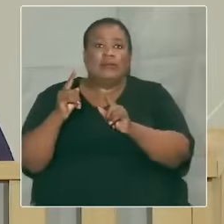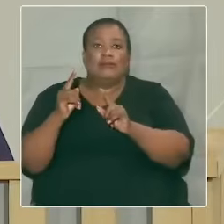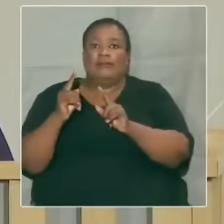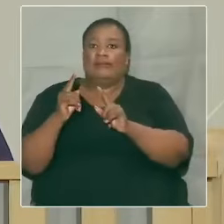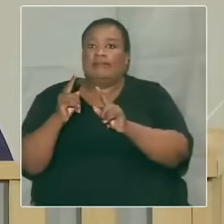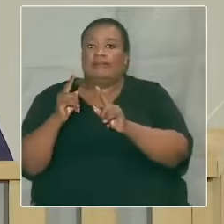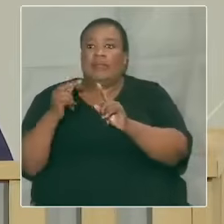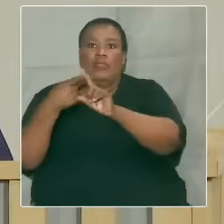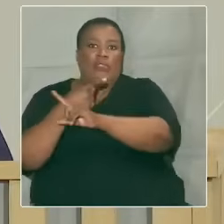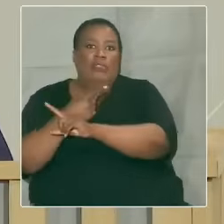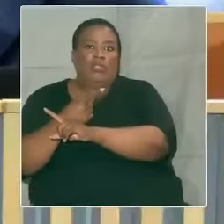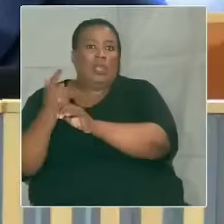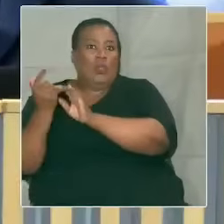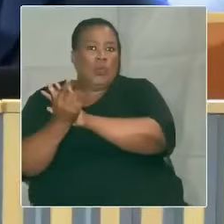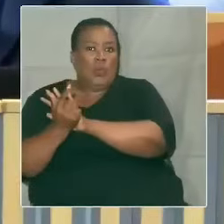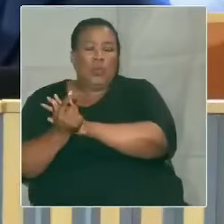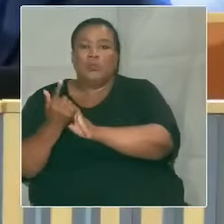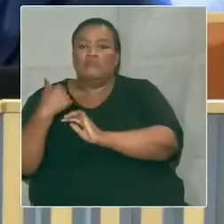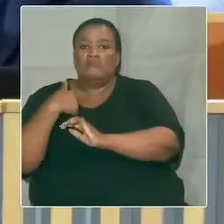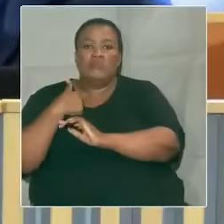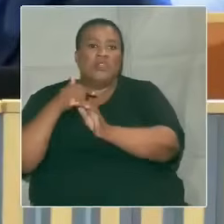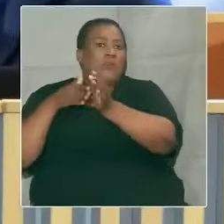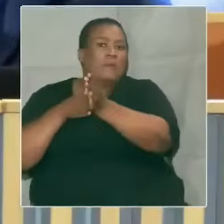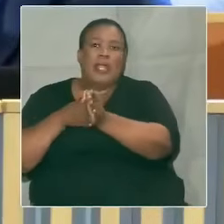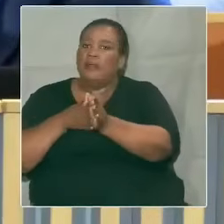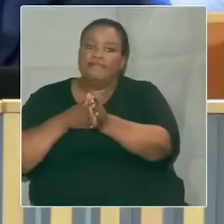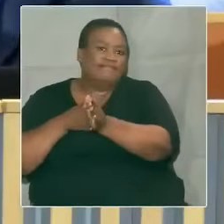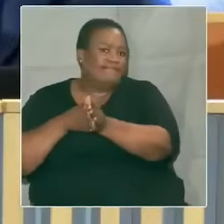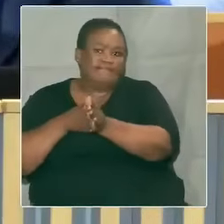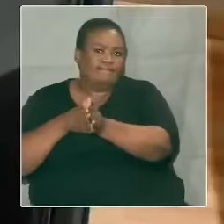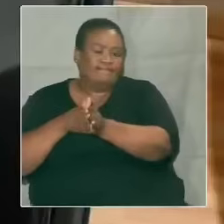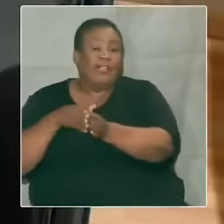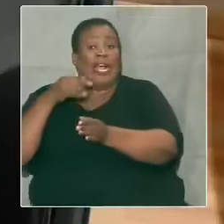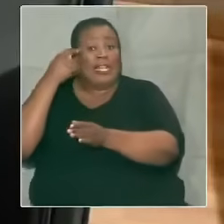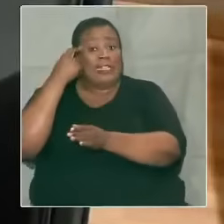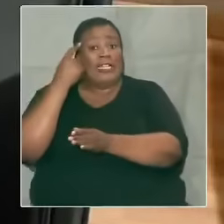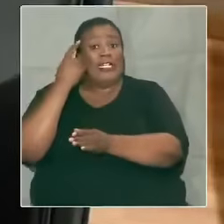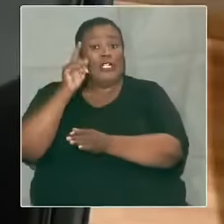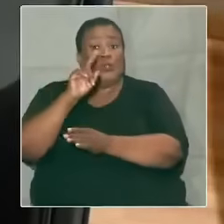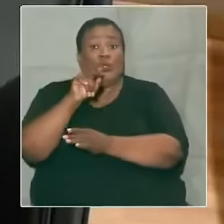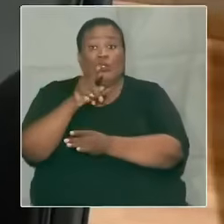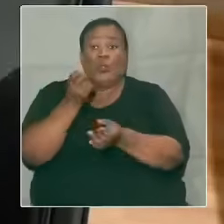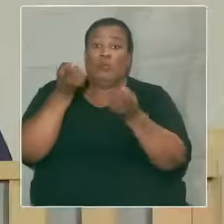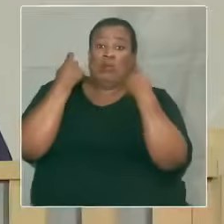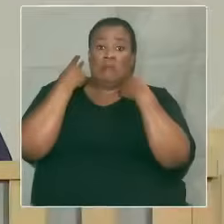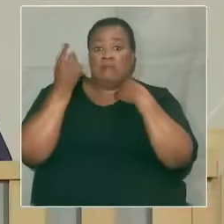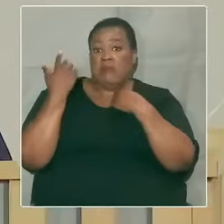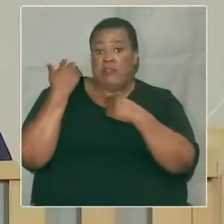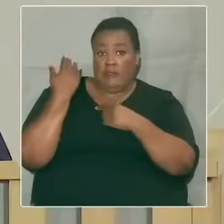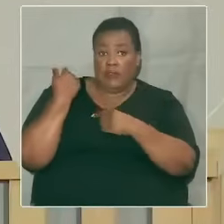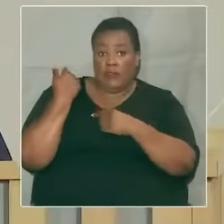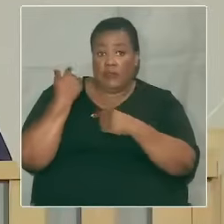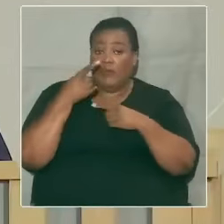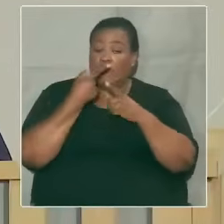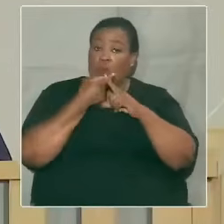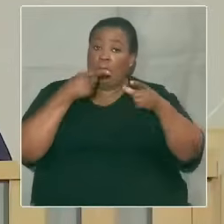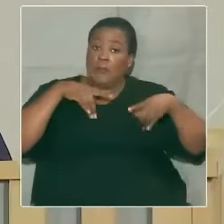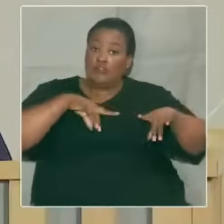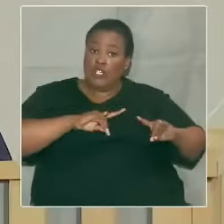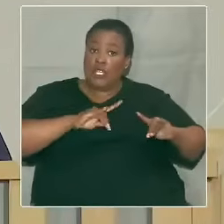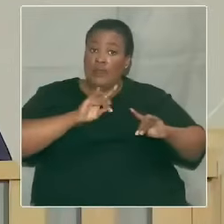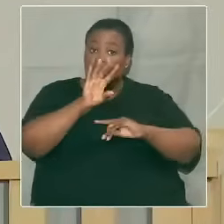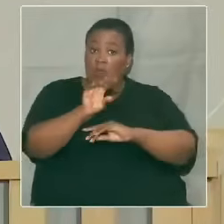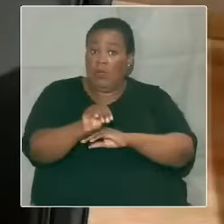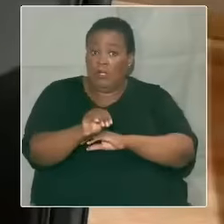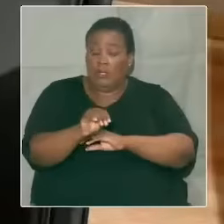one will not comply with it. Yes, and I think perhaps what you did not understand from what the Chair was asking was the Chair